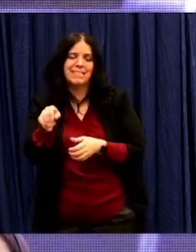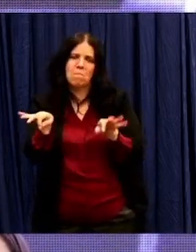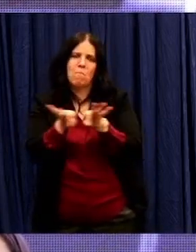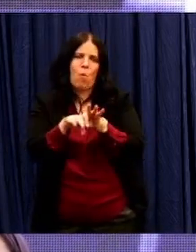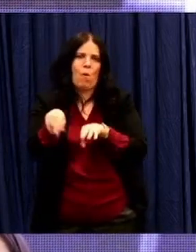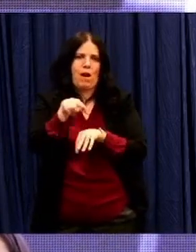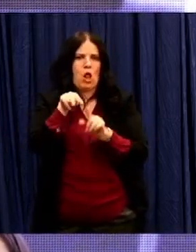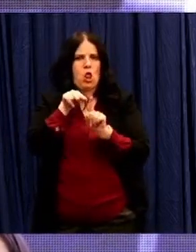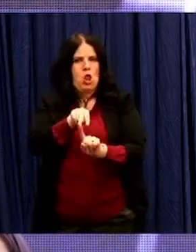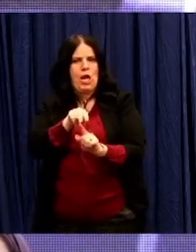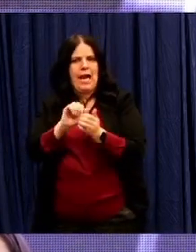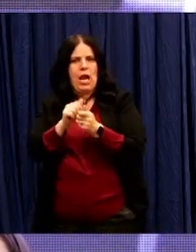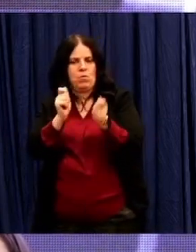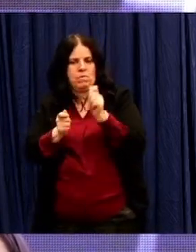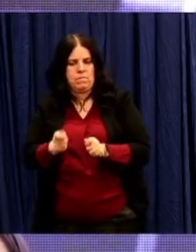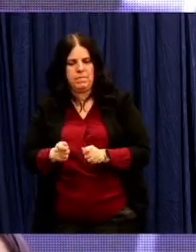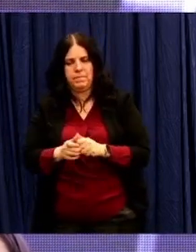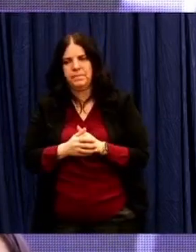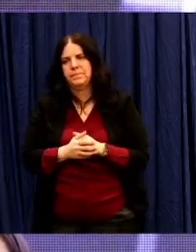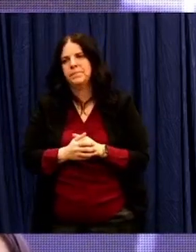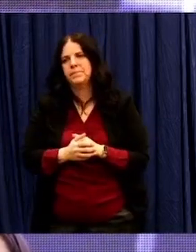important.